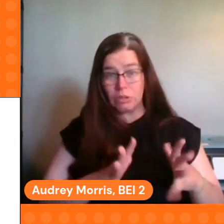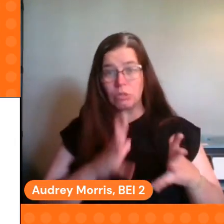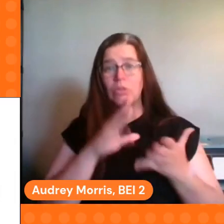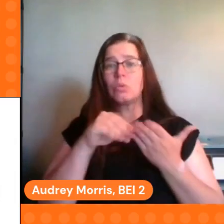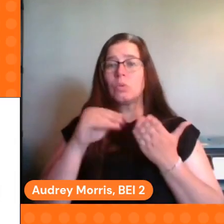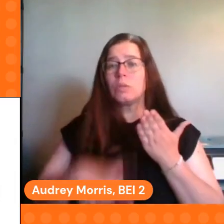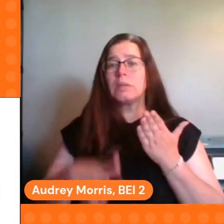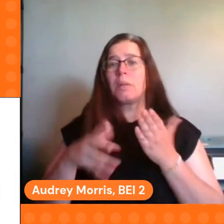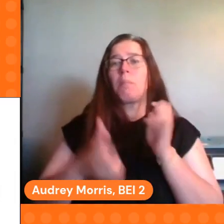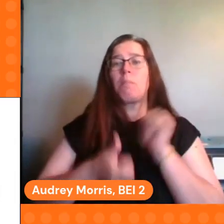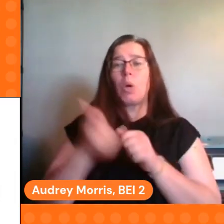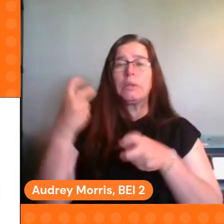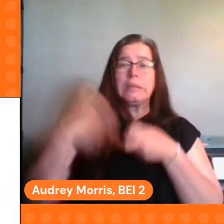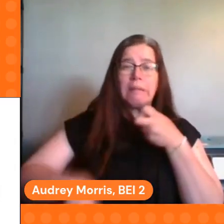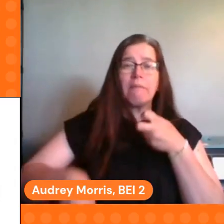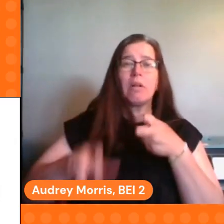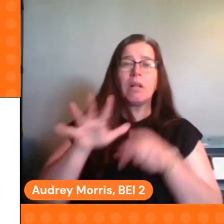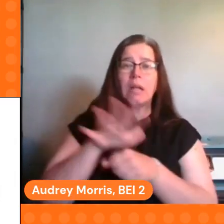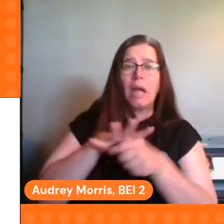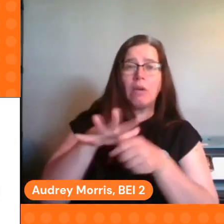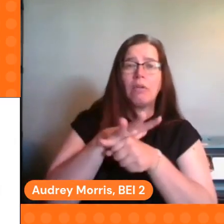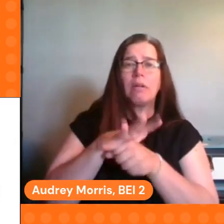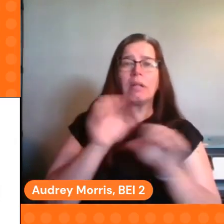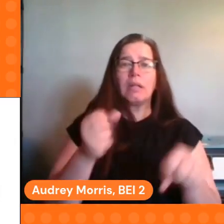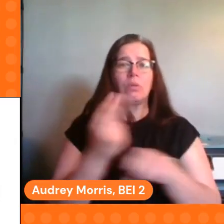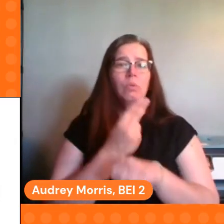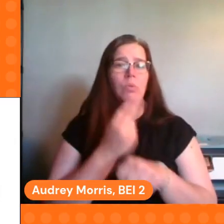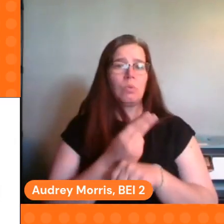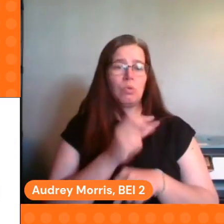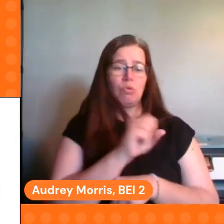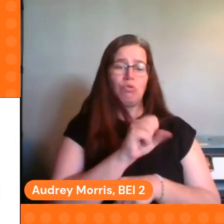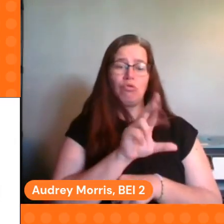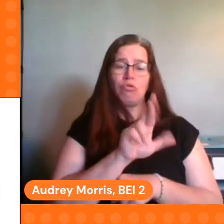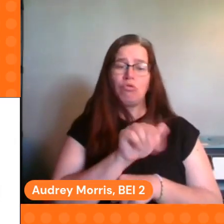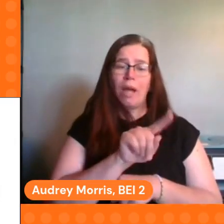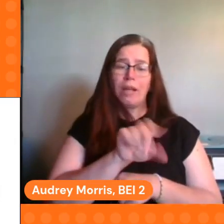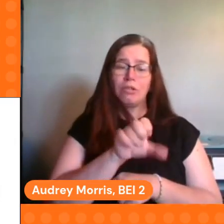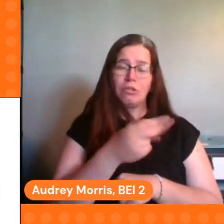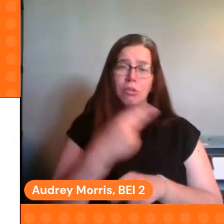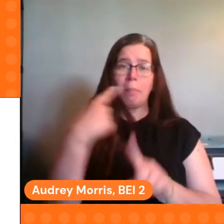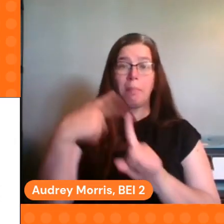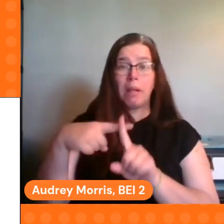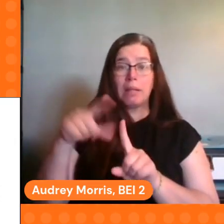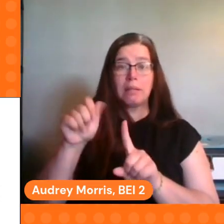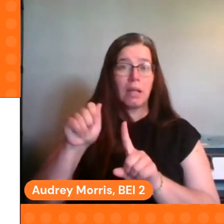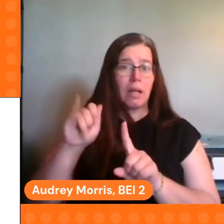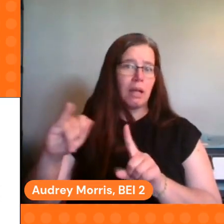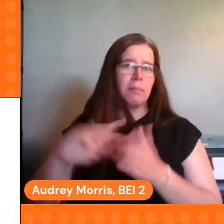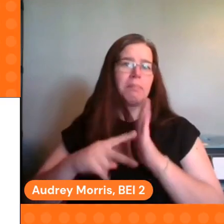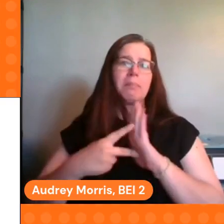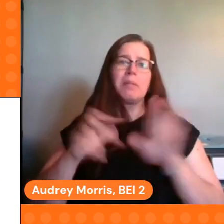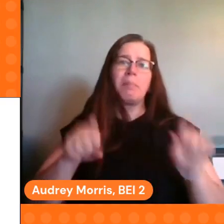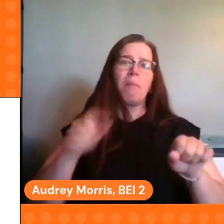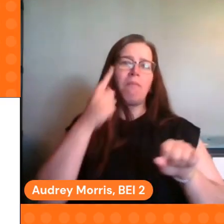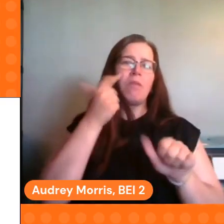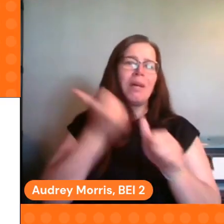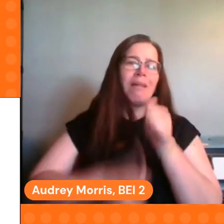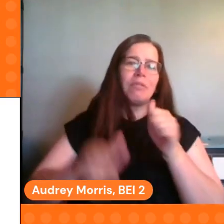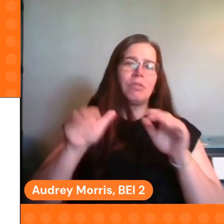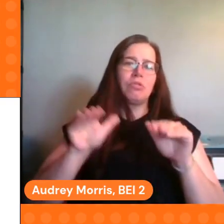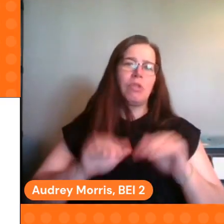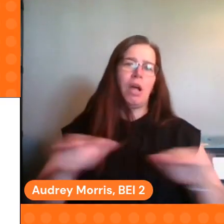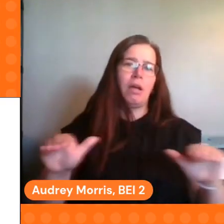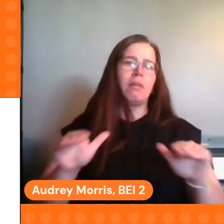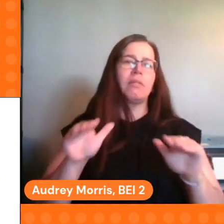in Vietnam, can succeed with Scratch and AI, then we know it is like possible for every children in Vietnam to learn about